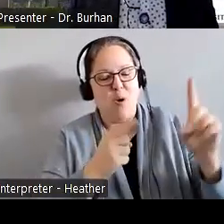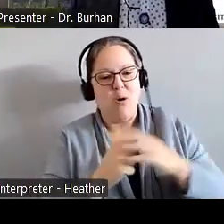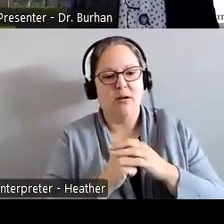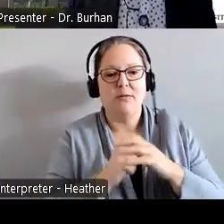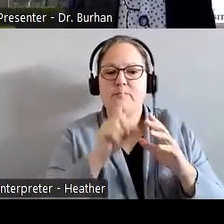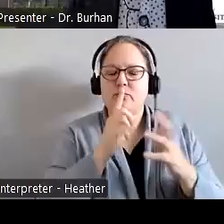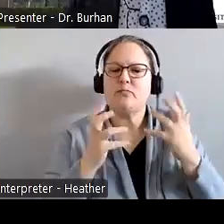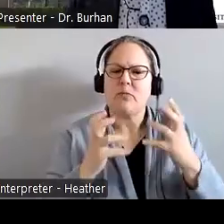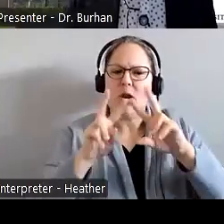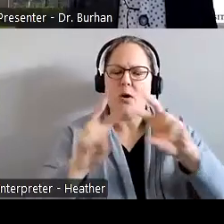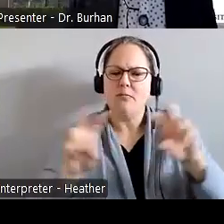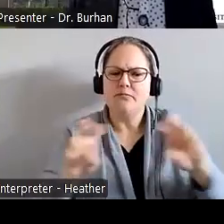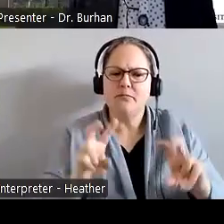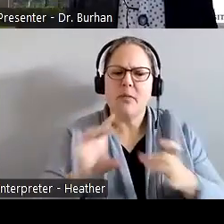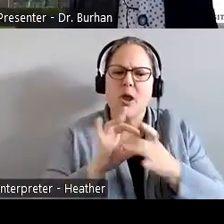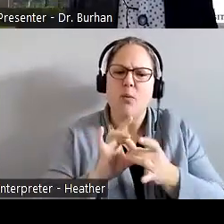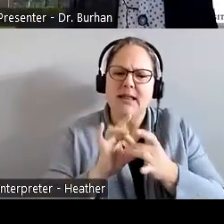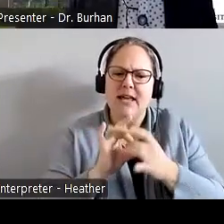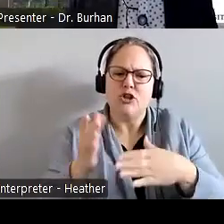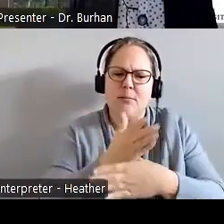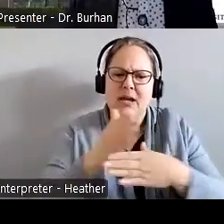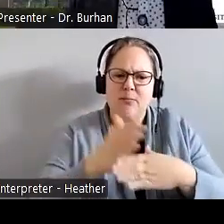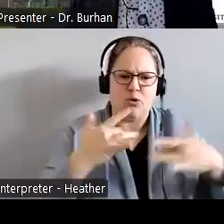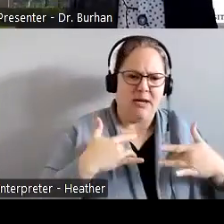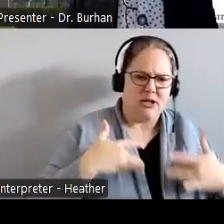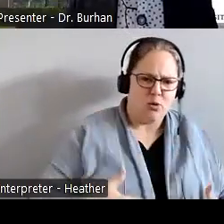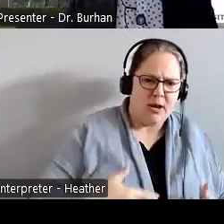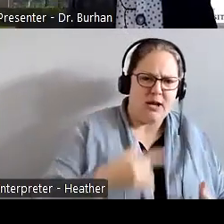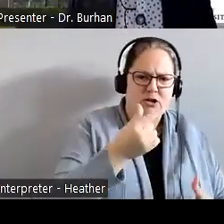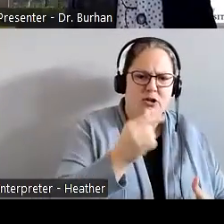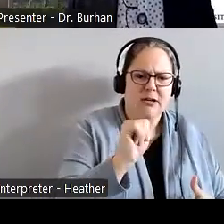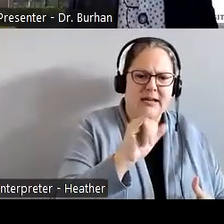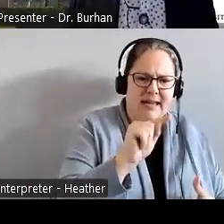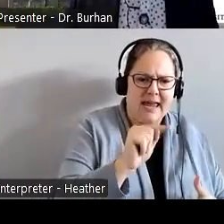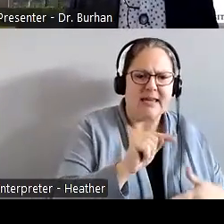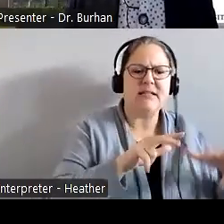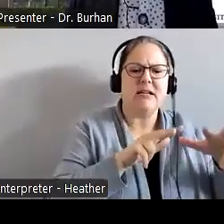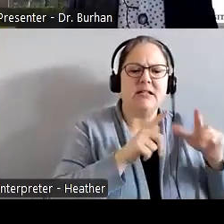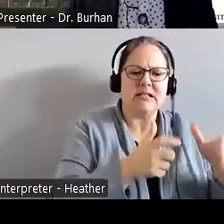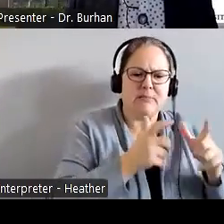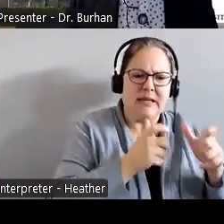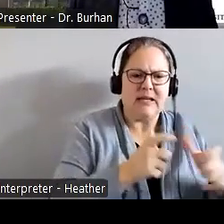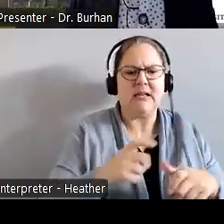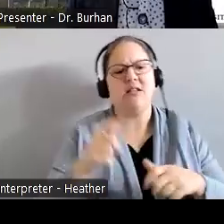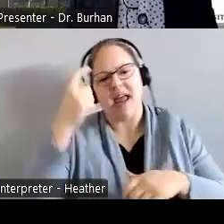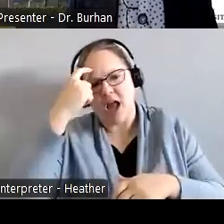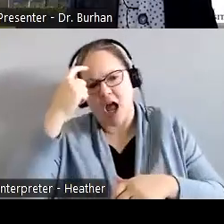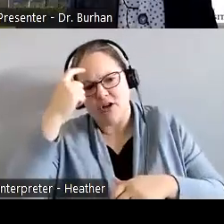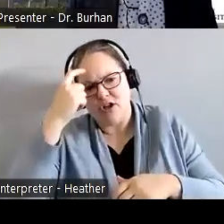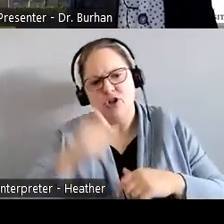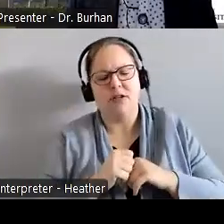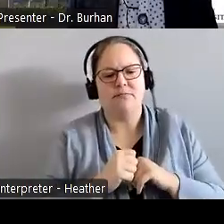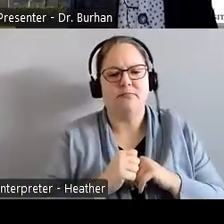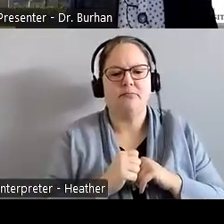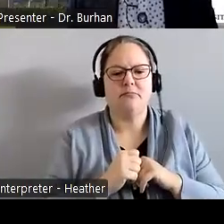at the clinical relationship between depression, gait speed, and cognition, describe the underlying networks. I'm not going to go